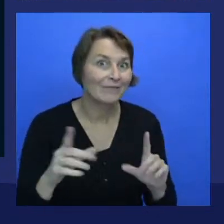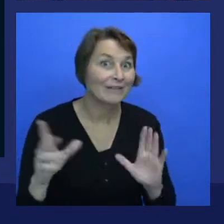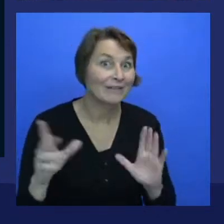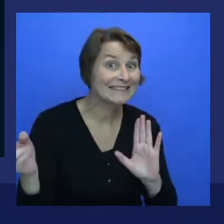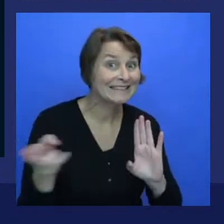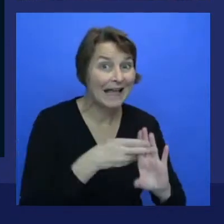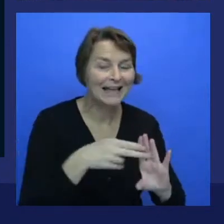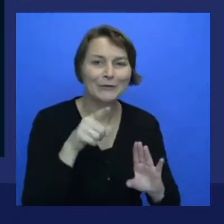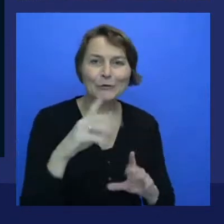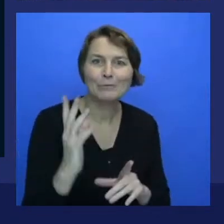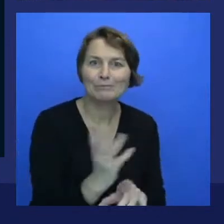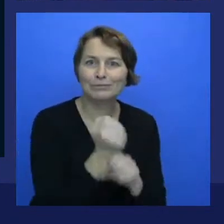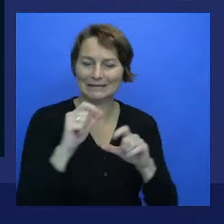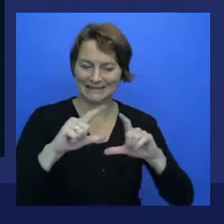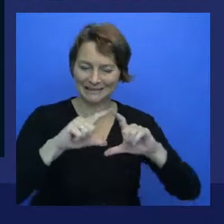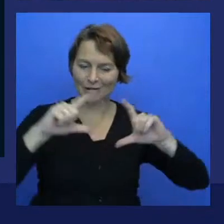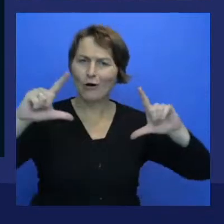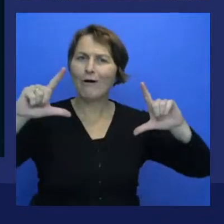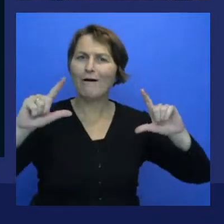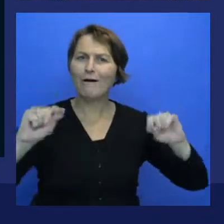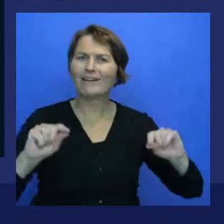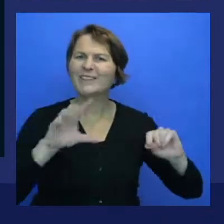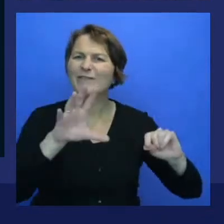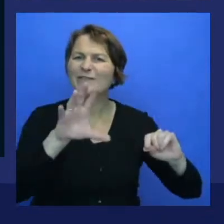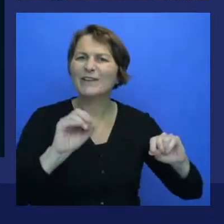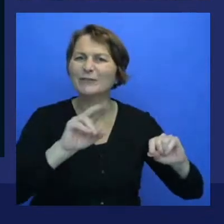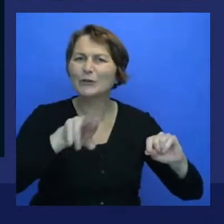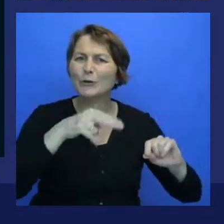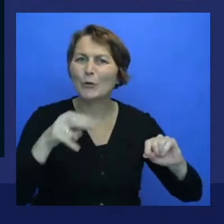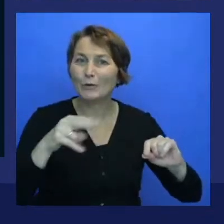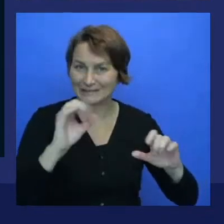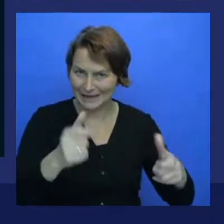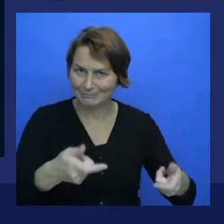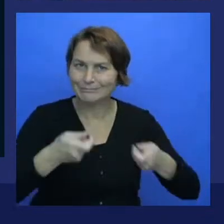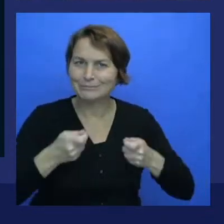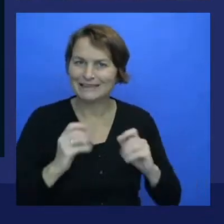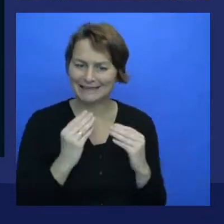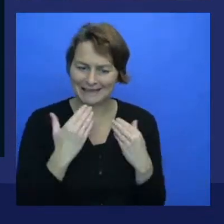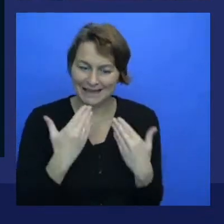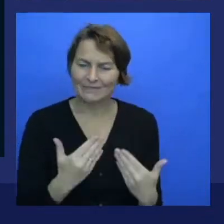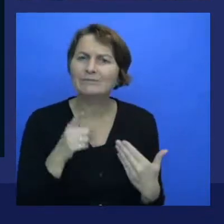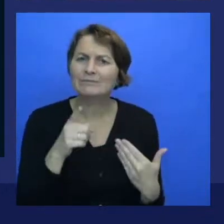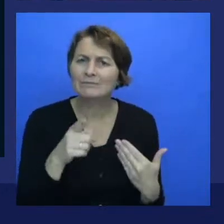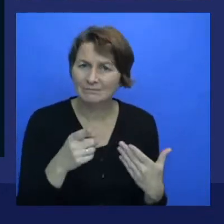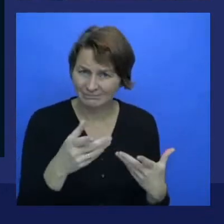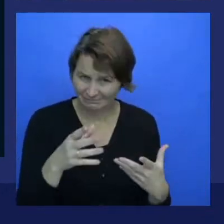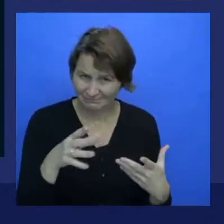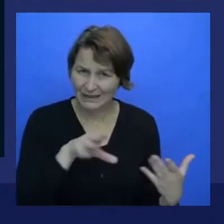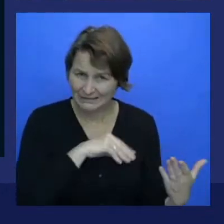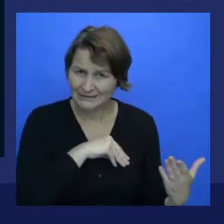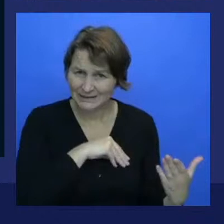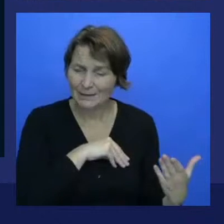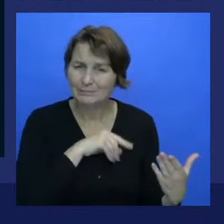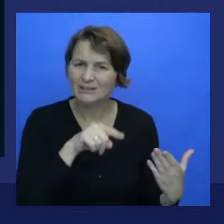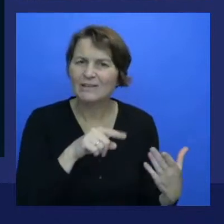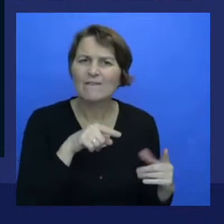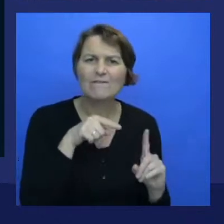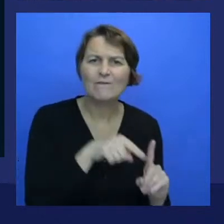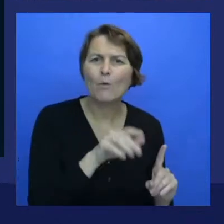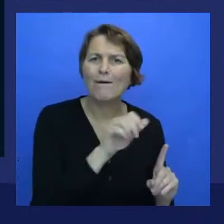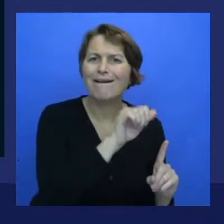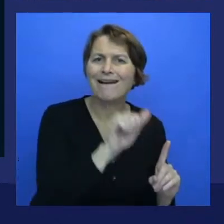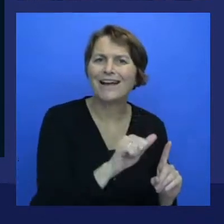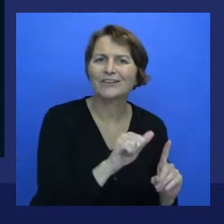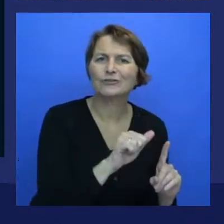you can get Azure credits for that. Do you know, Seth? Do they accept gift cards for credits? That's a really